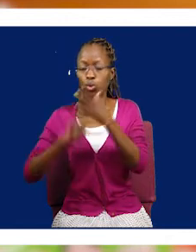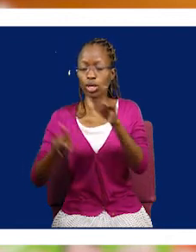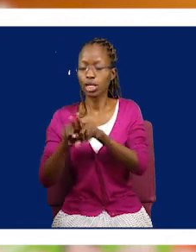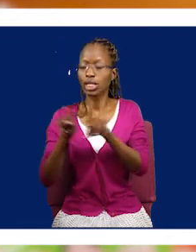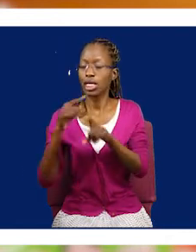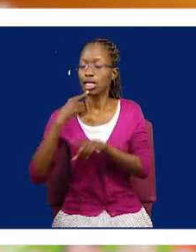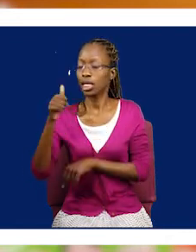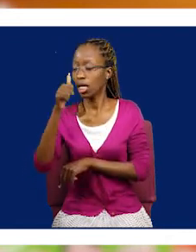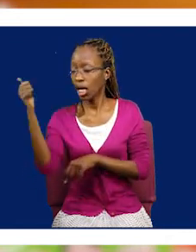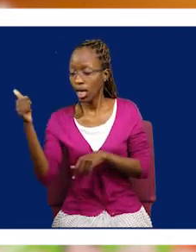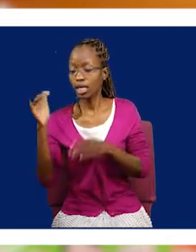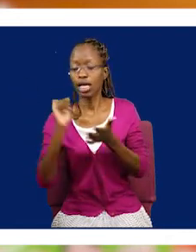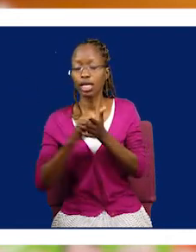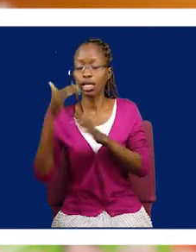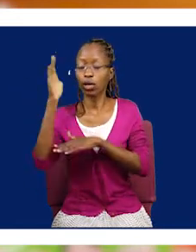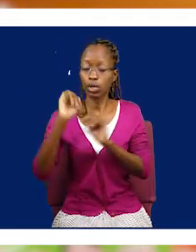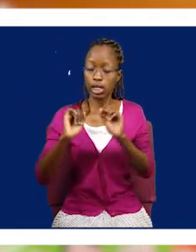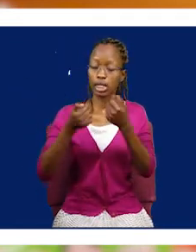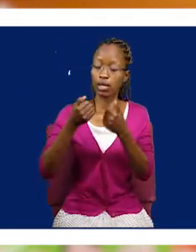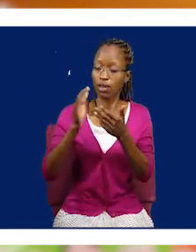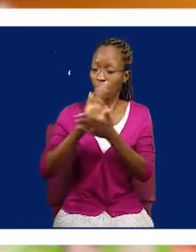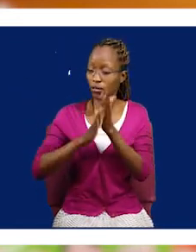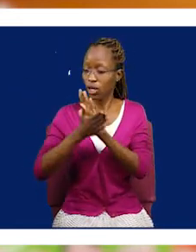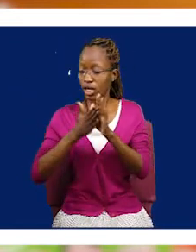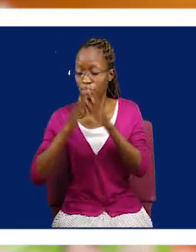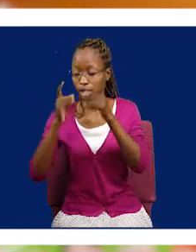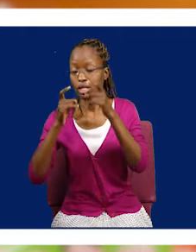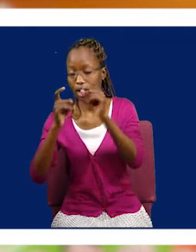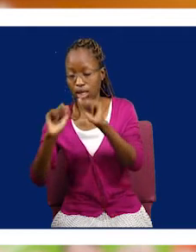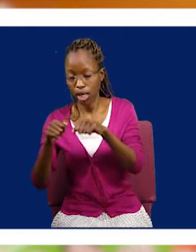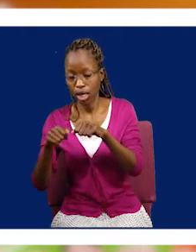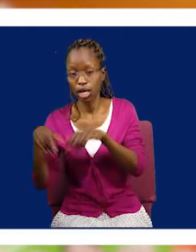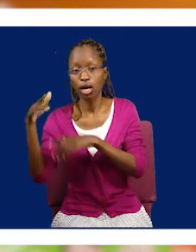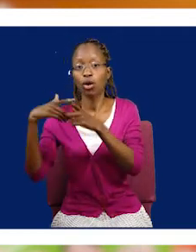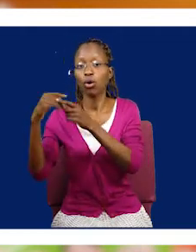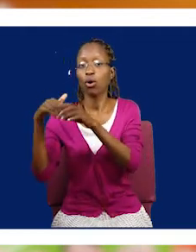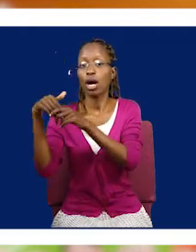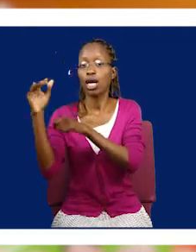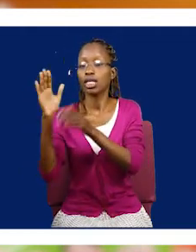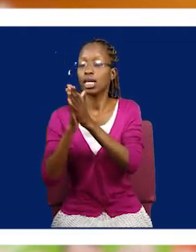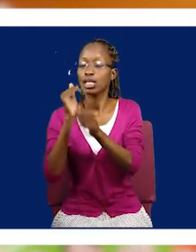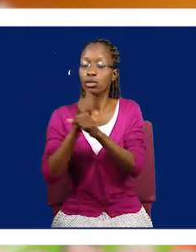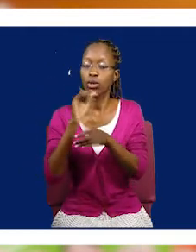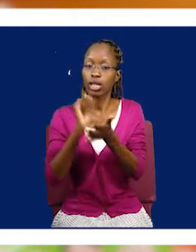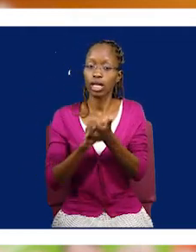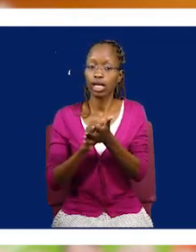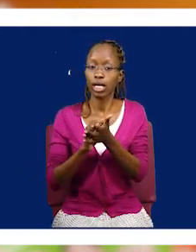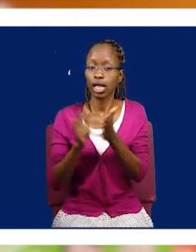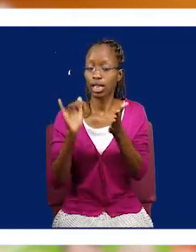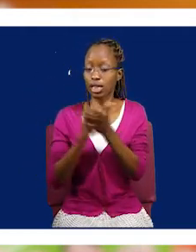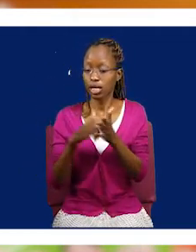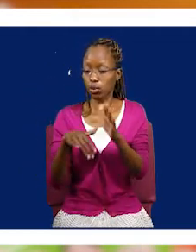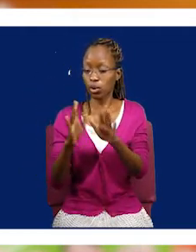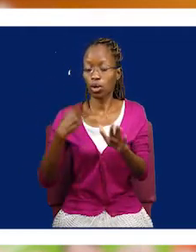he can forgive sin, that he can save them from their sin. Go out and do that. And